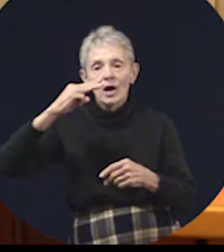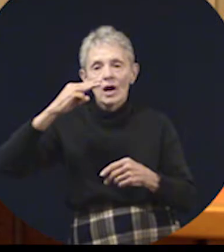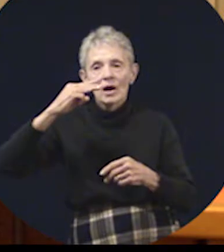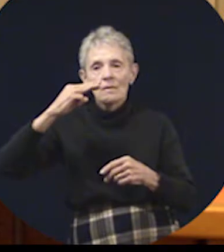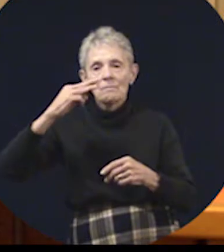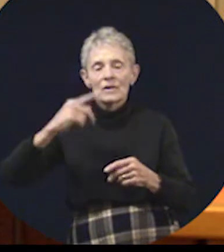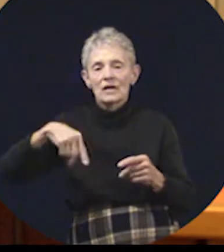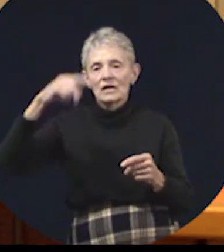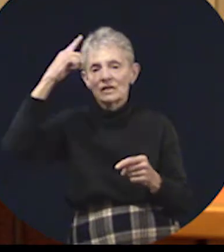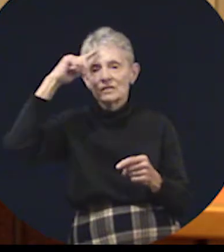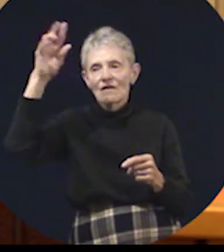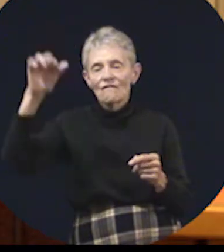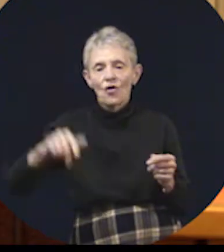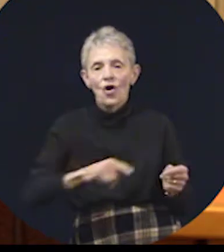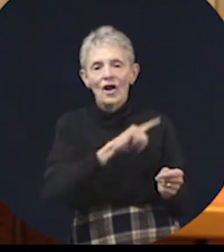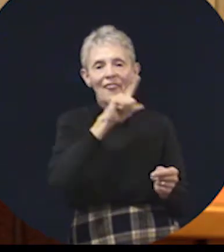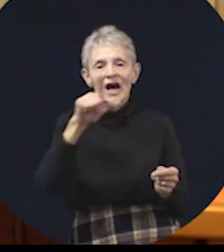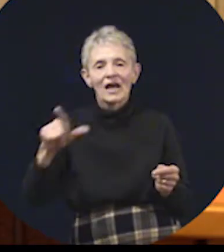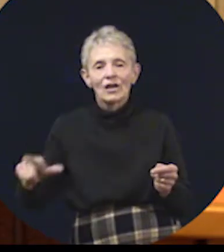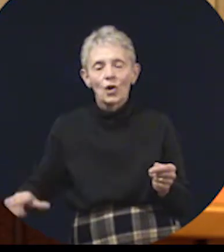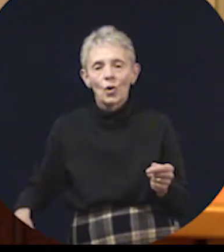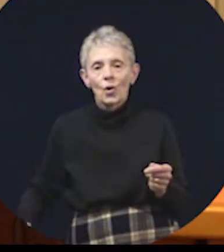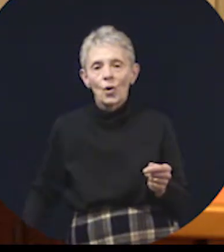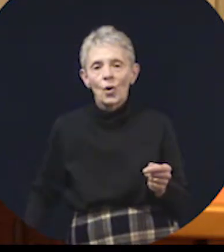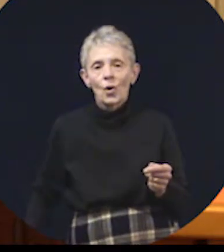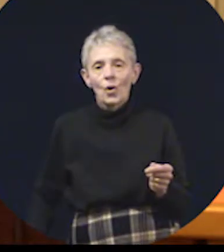of trumpets for the